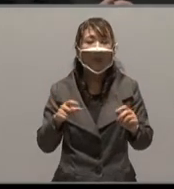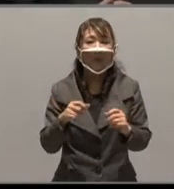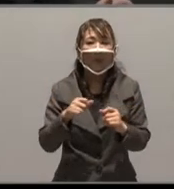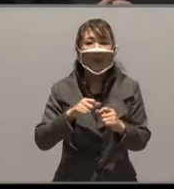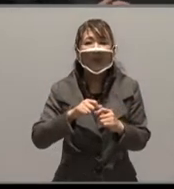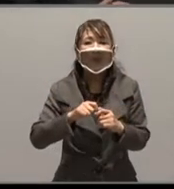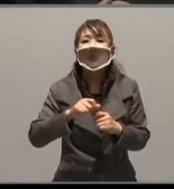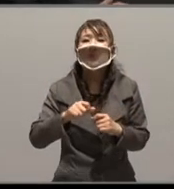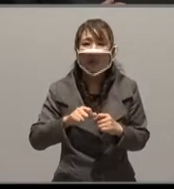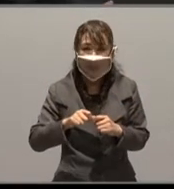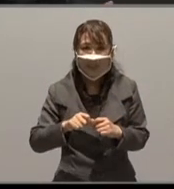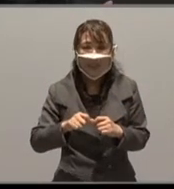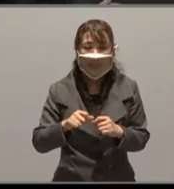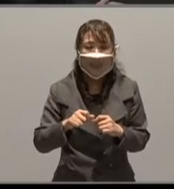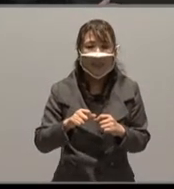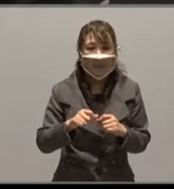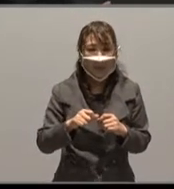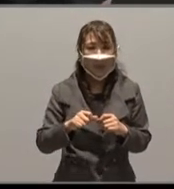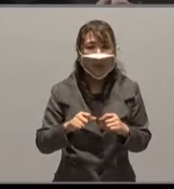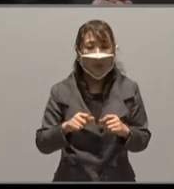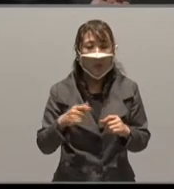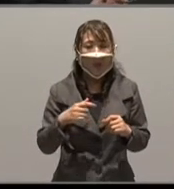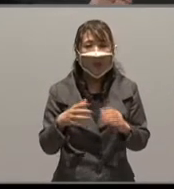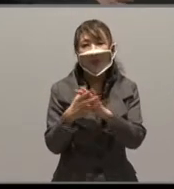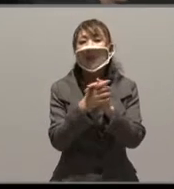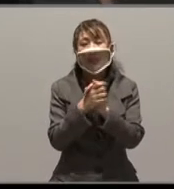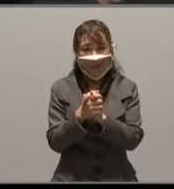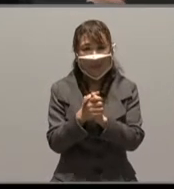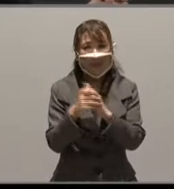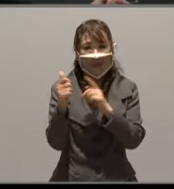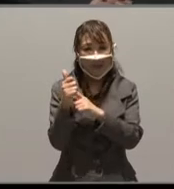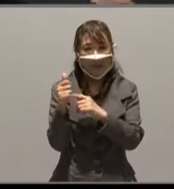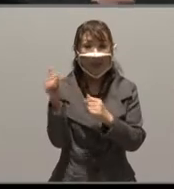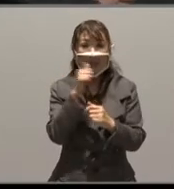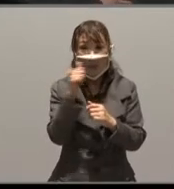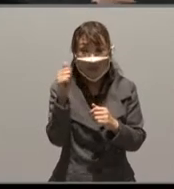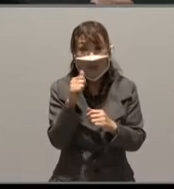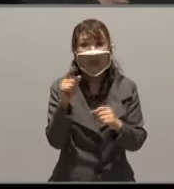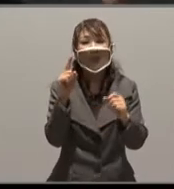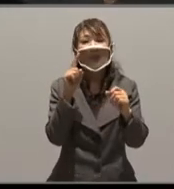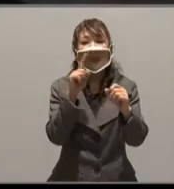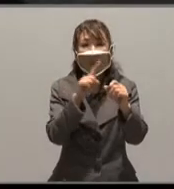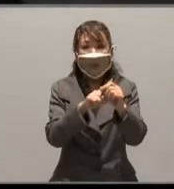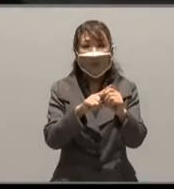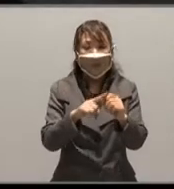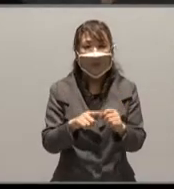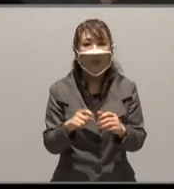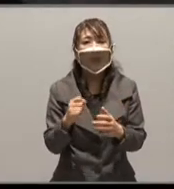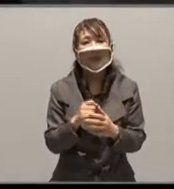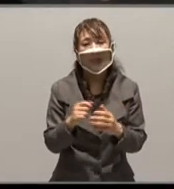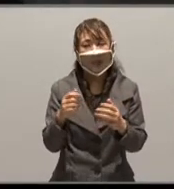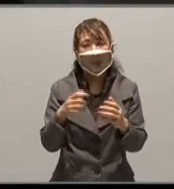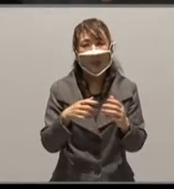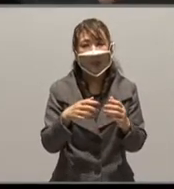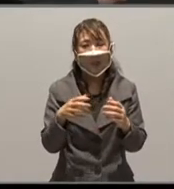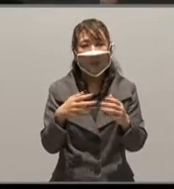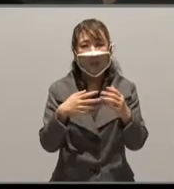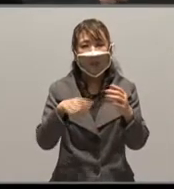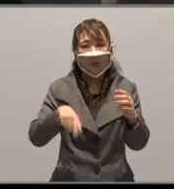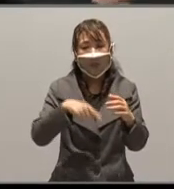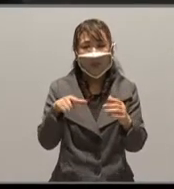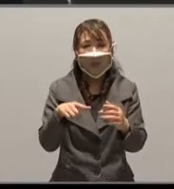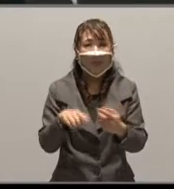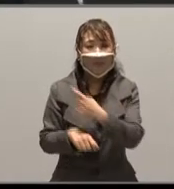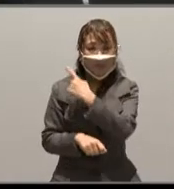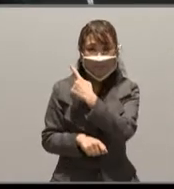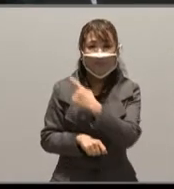Now, Kyoto News editorial board member Ozawa-san is a very good friend of mine. And in order to introduce this book, he wrote an